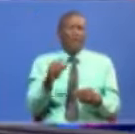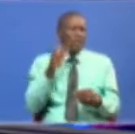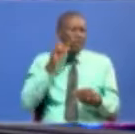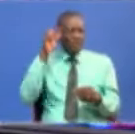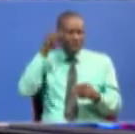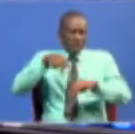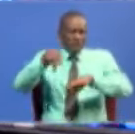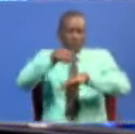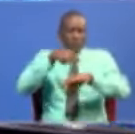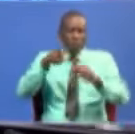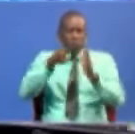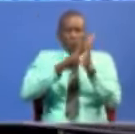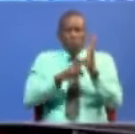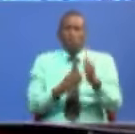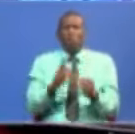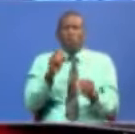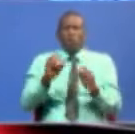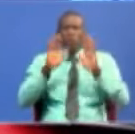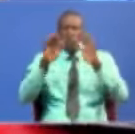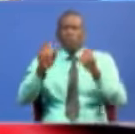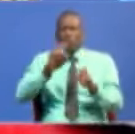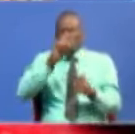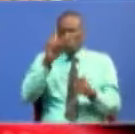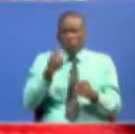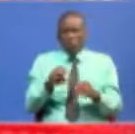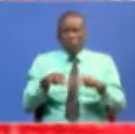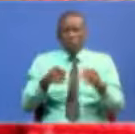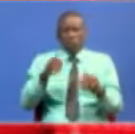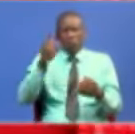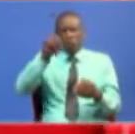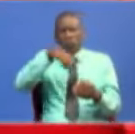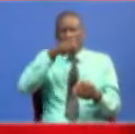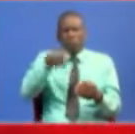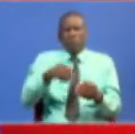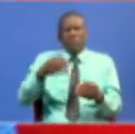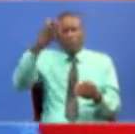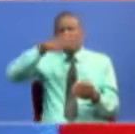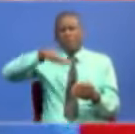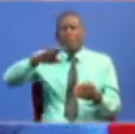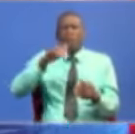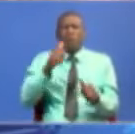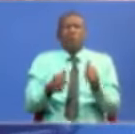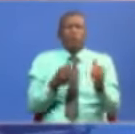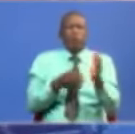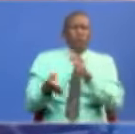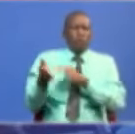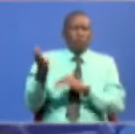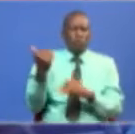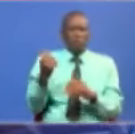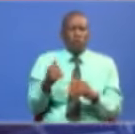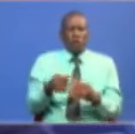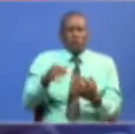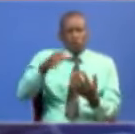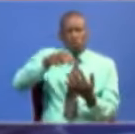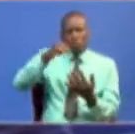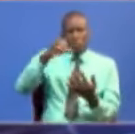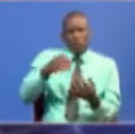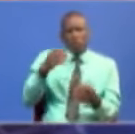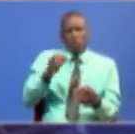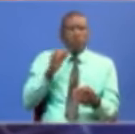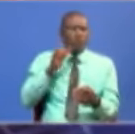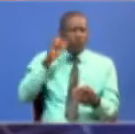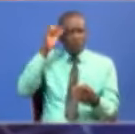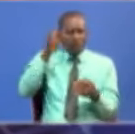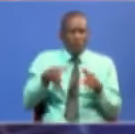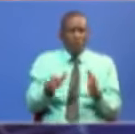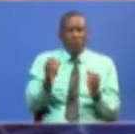gender principle. And this is one of the key questions in terms of the dissolution of parliament, which the former, or I should say, nominee for gender in